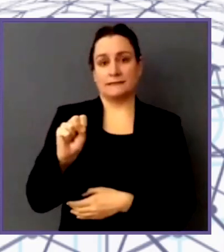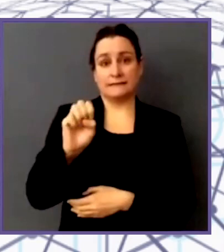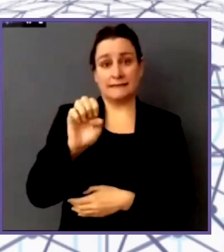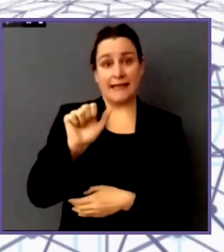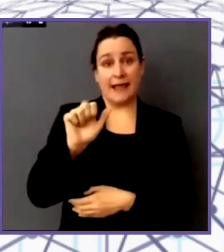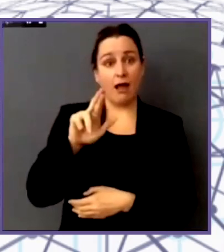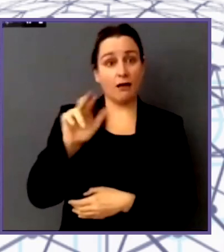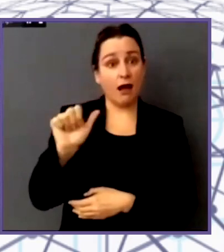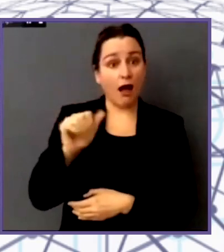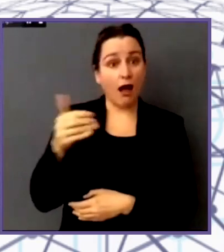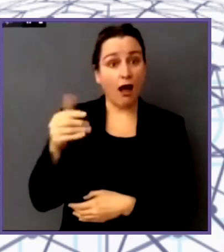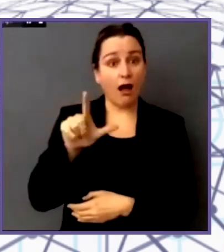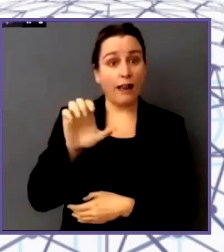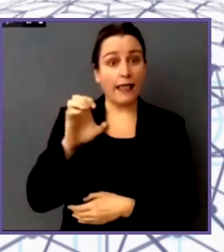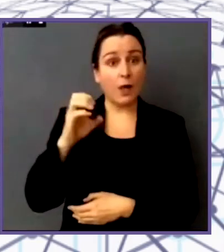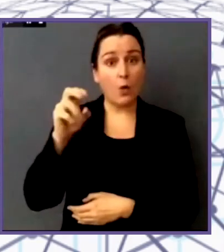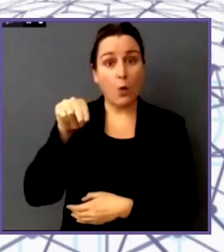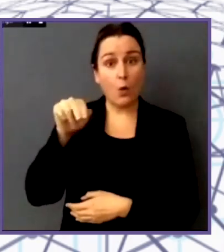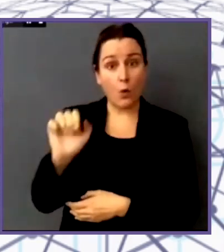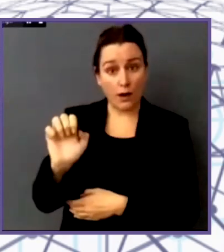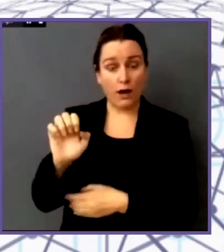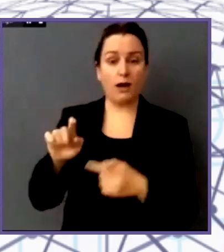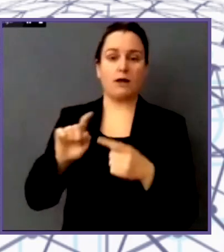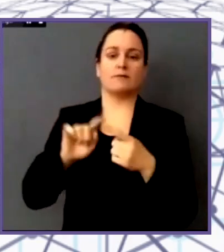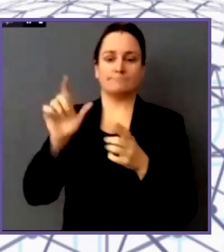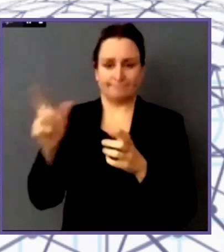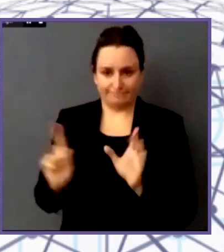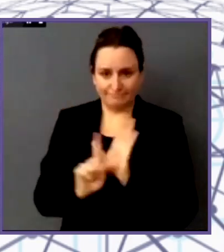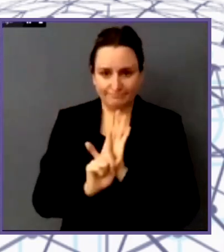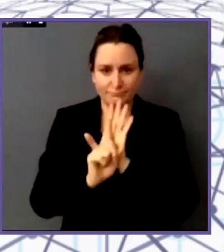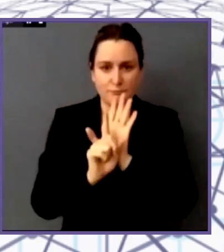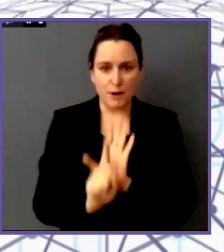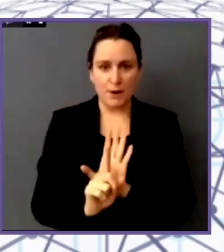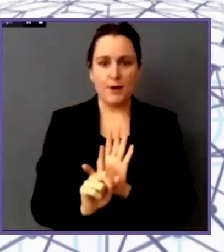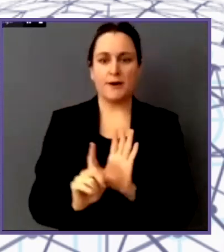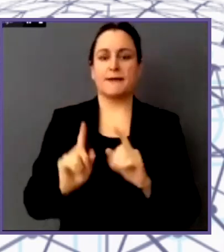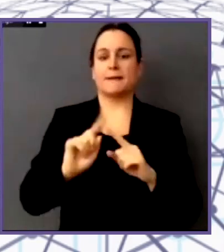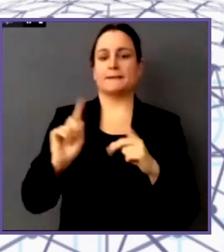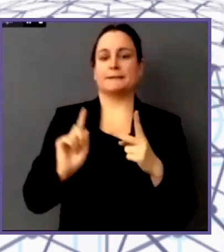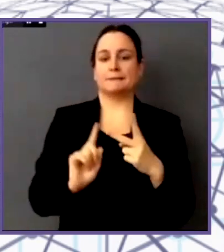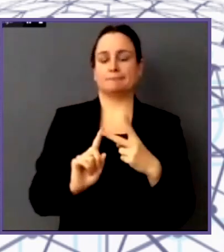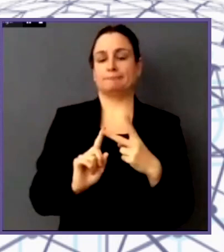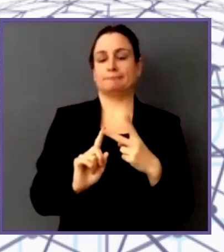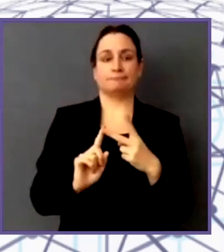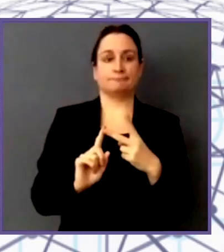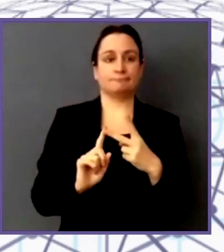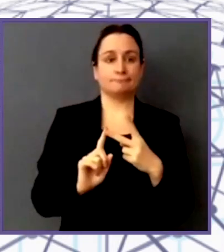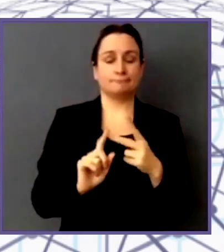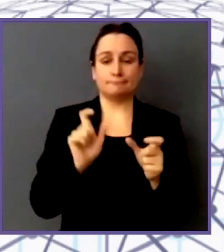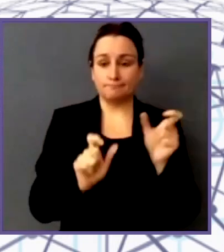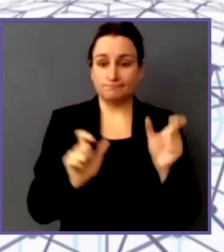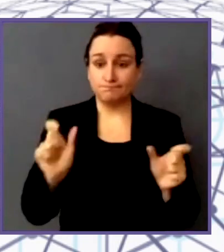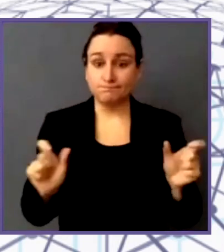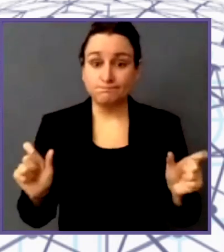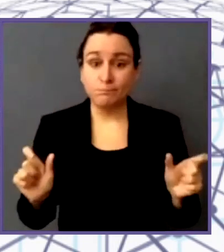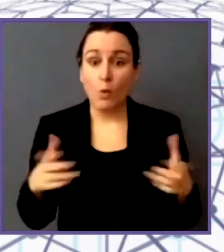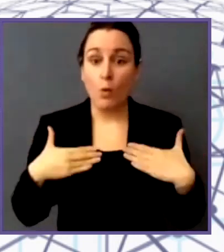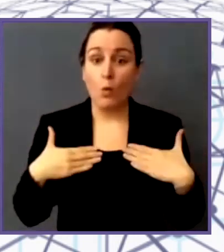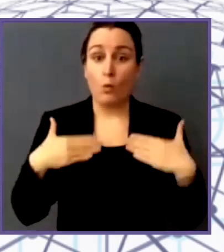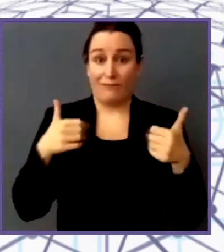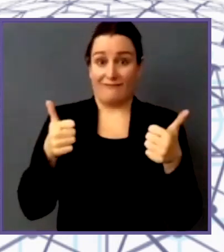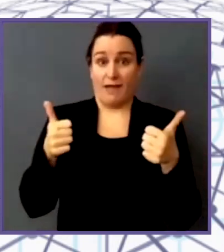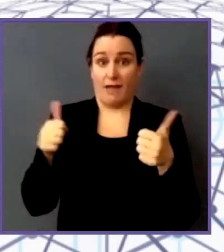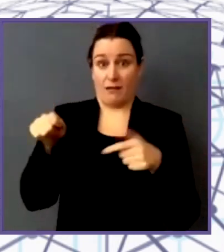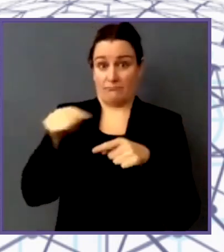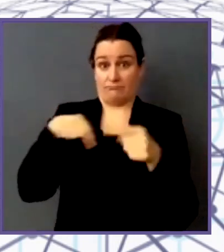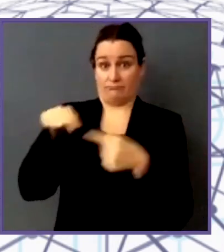Centre, represented by Brian Makoroma, and he's joined by Director Francis Cabia from the Ministry of Welfare of Sierra Leone.